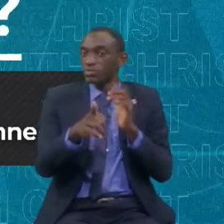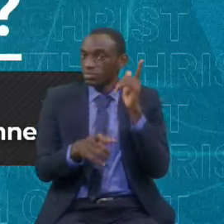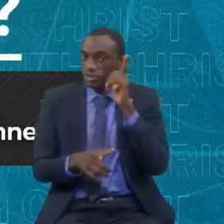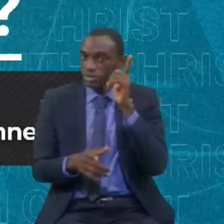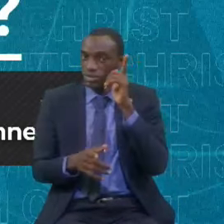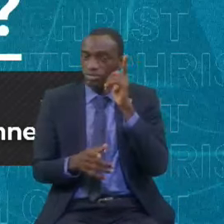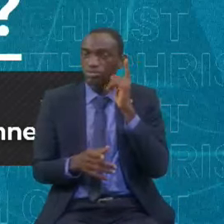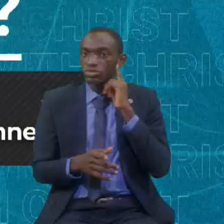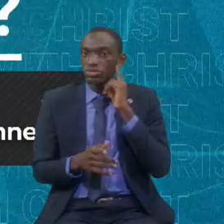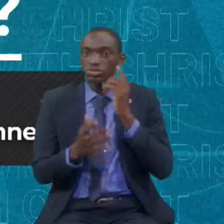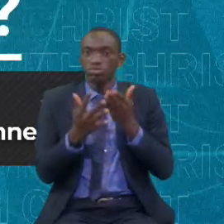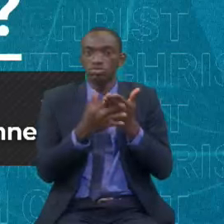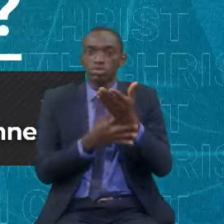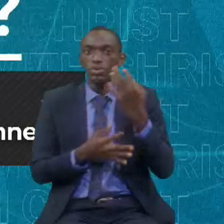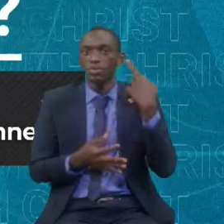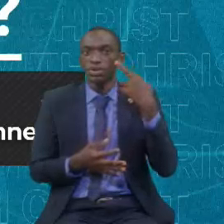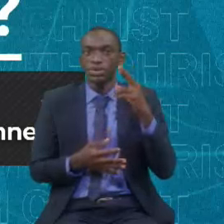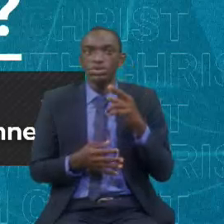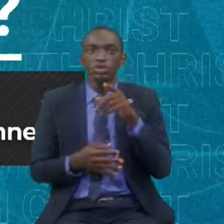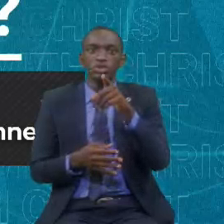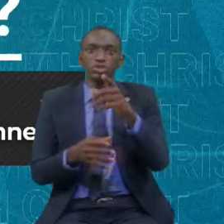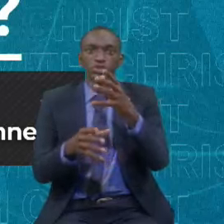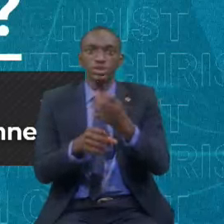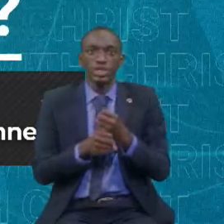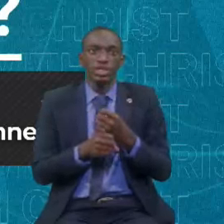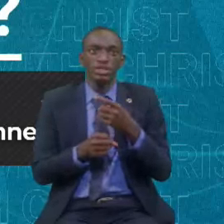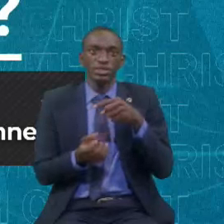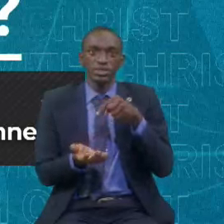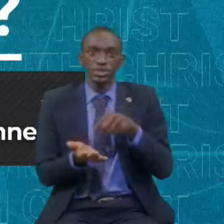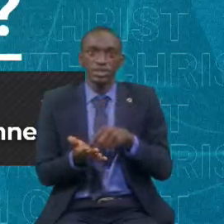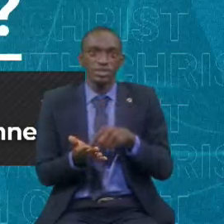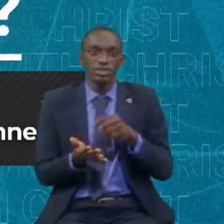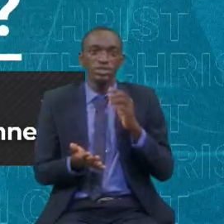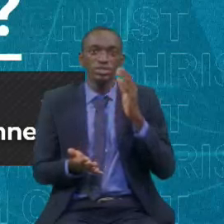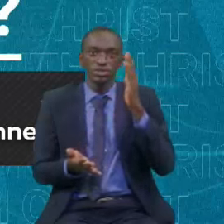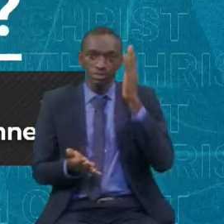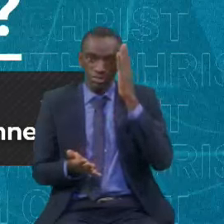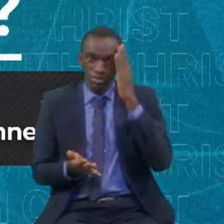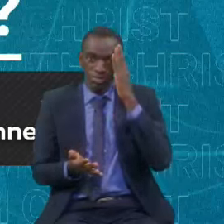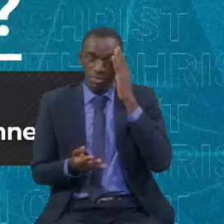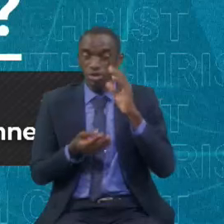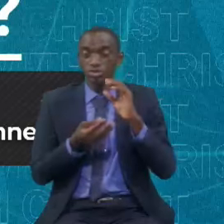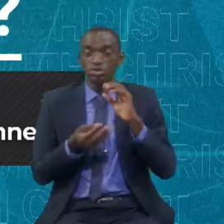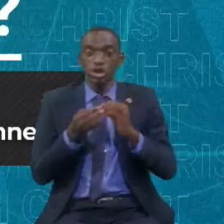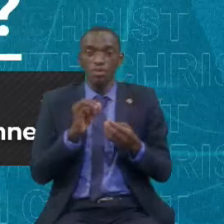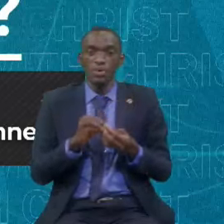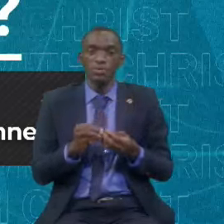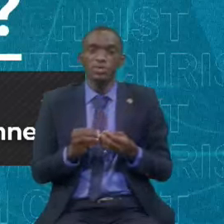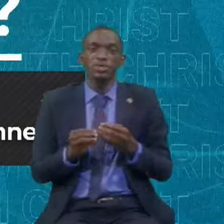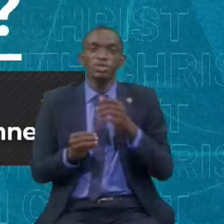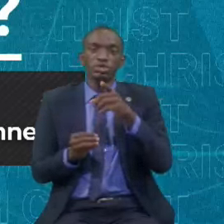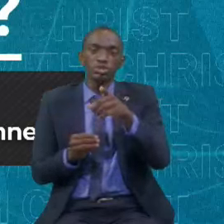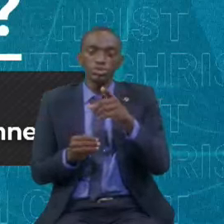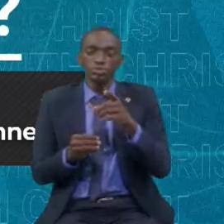number so that you can send your name and your address and